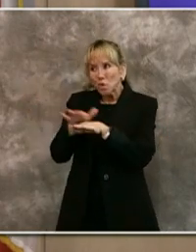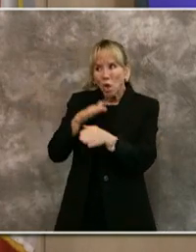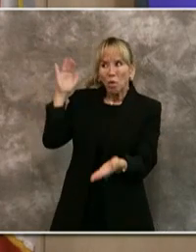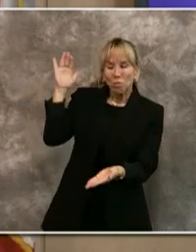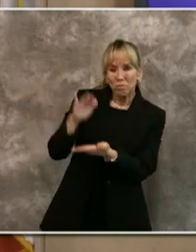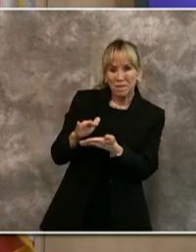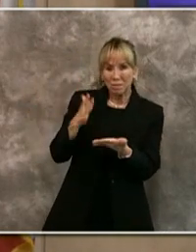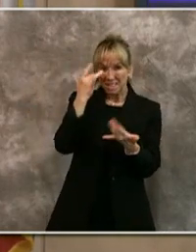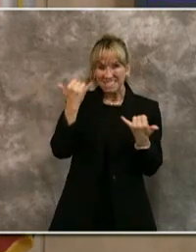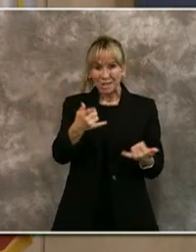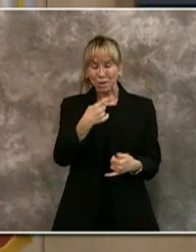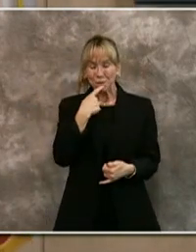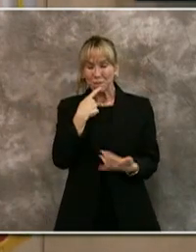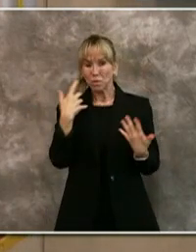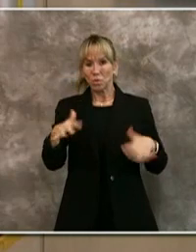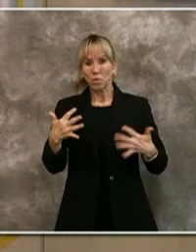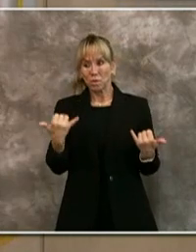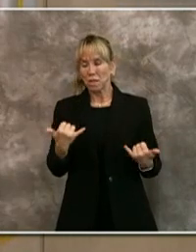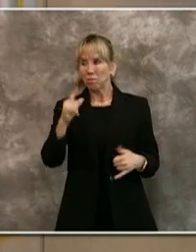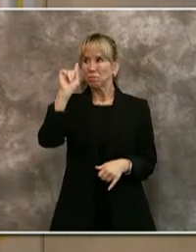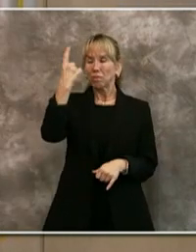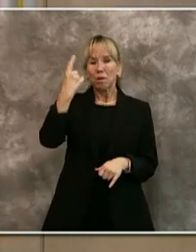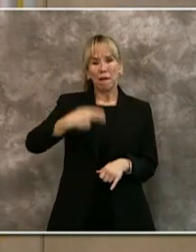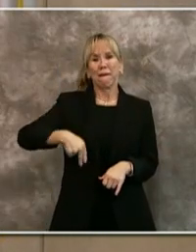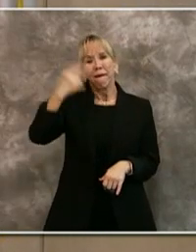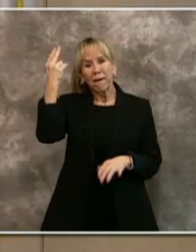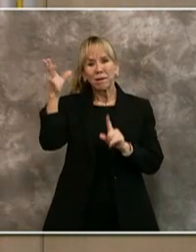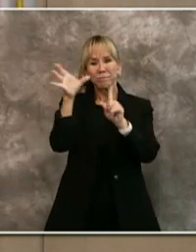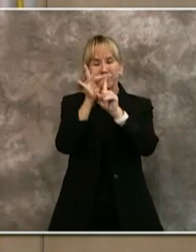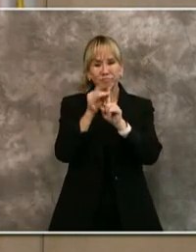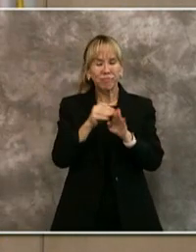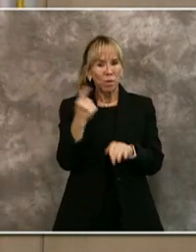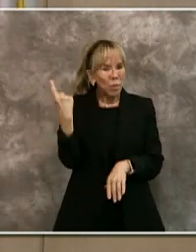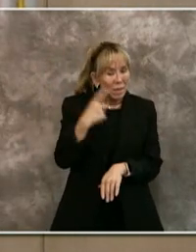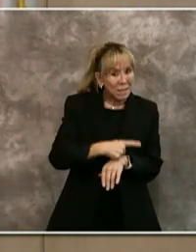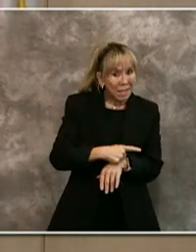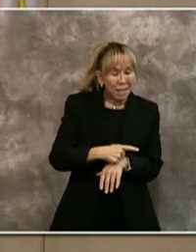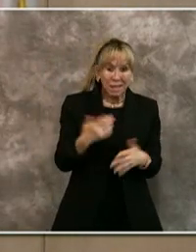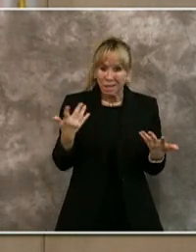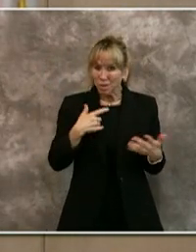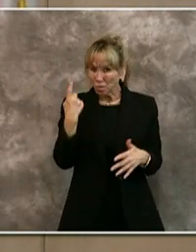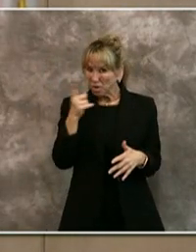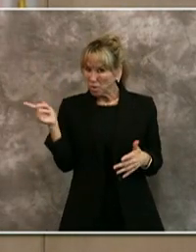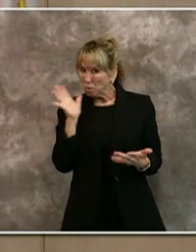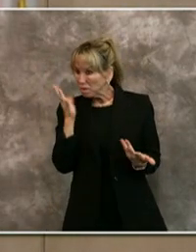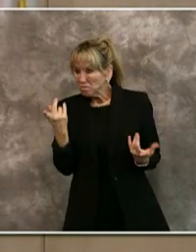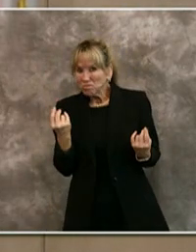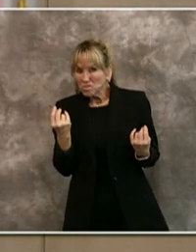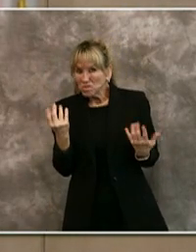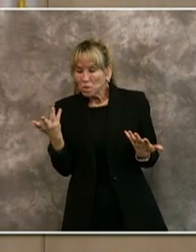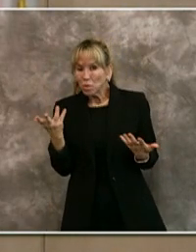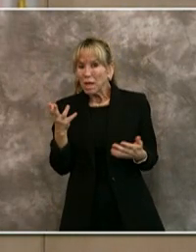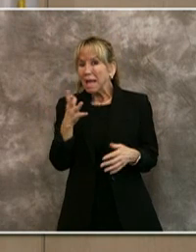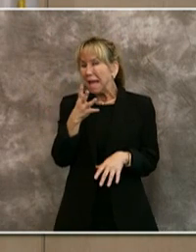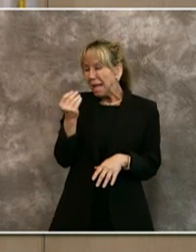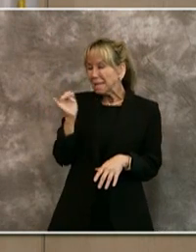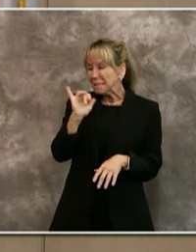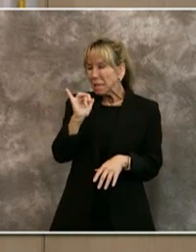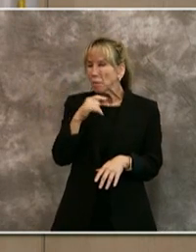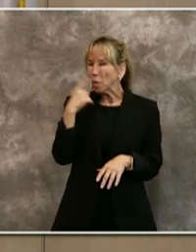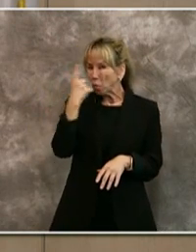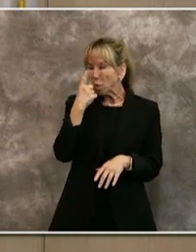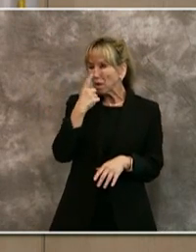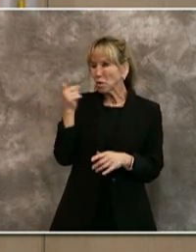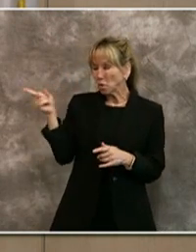cases in a single day? And also, she was also wondering if we were going to be able to restrict anything further